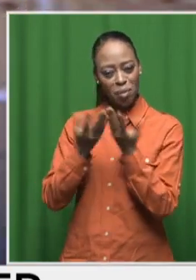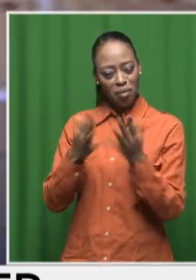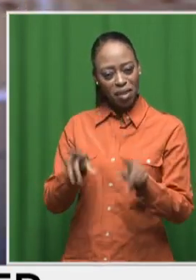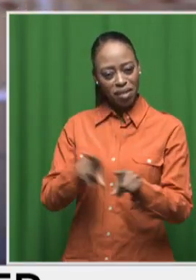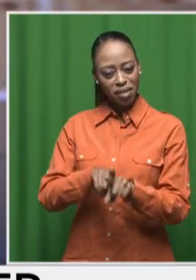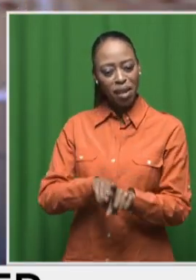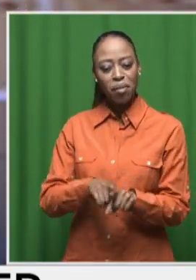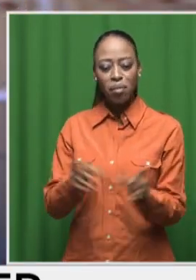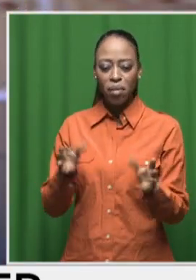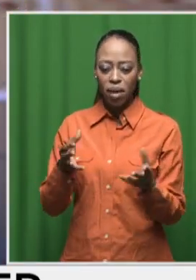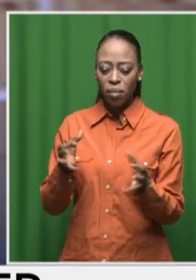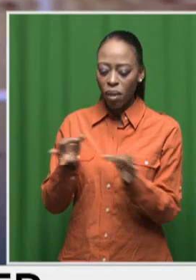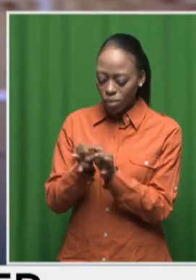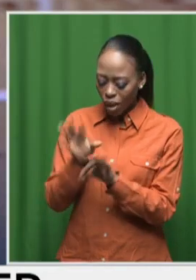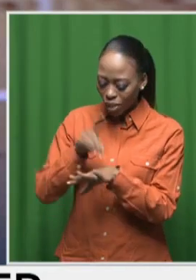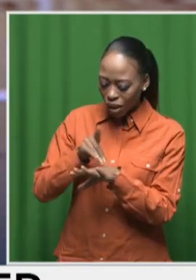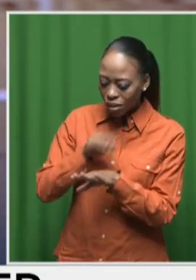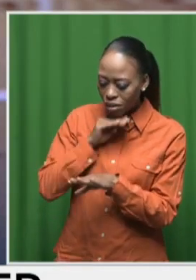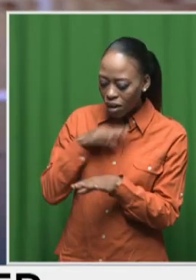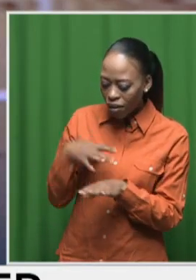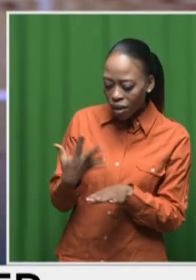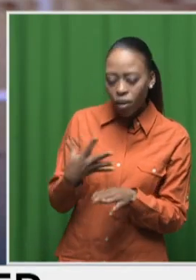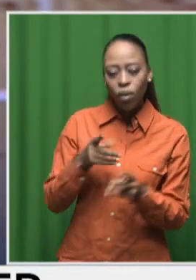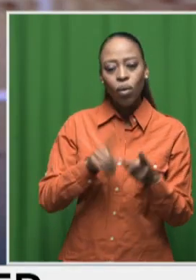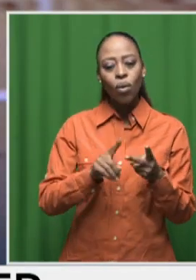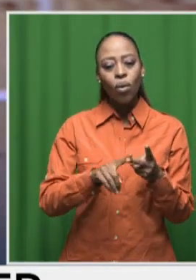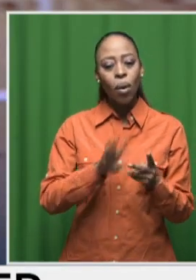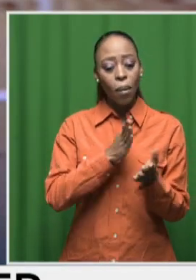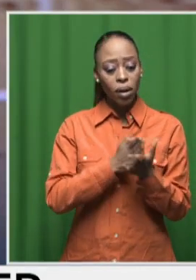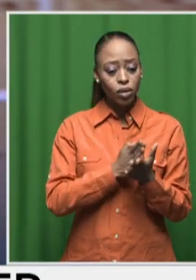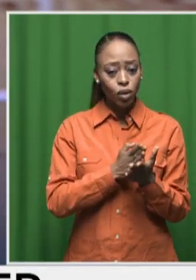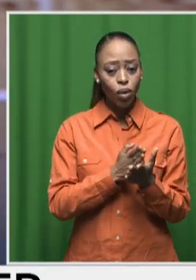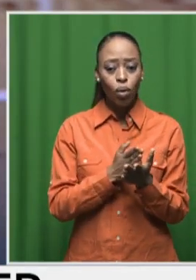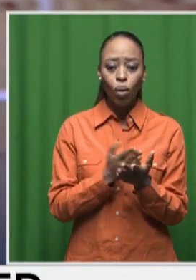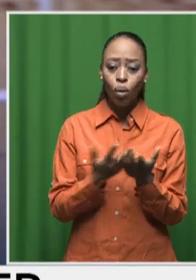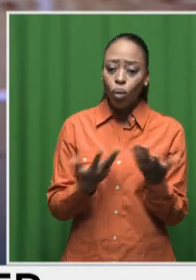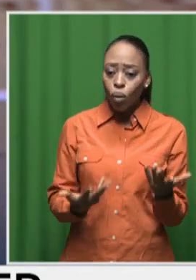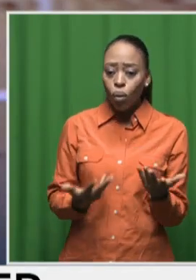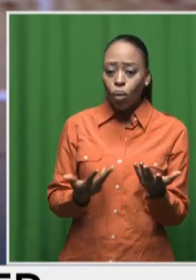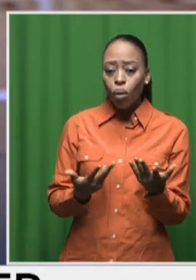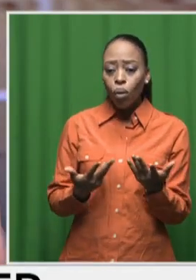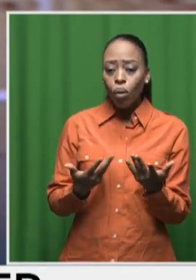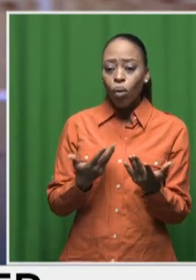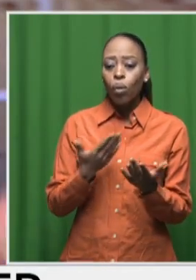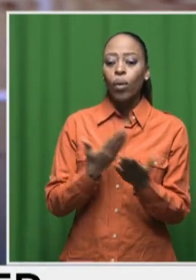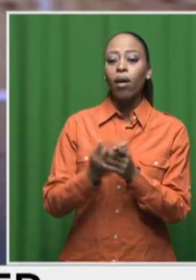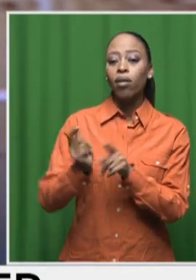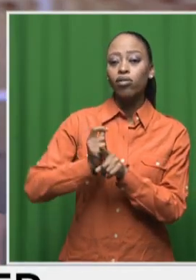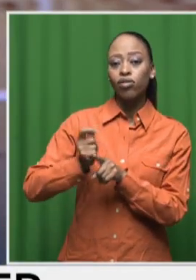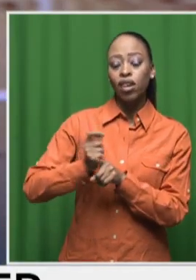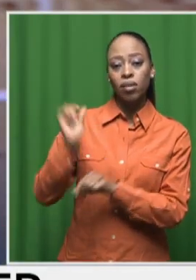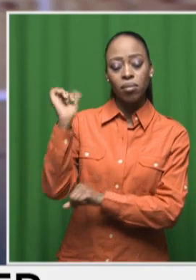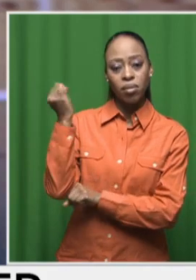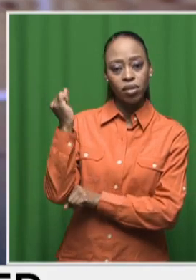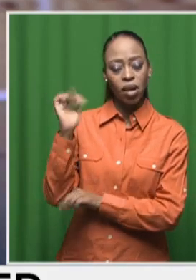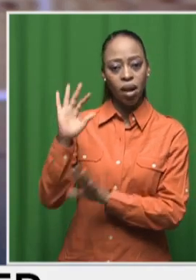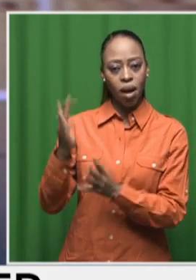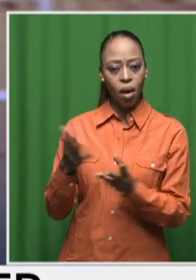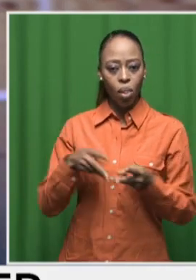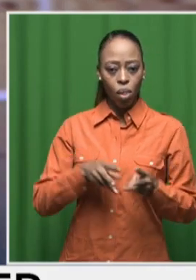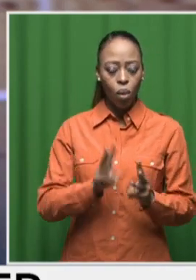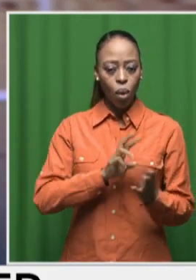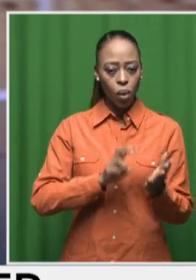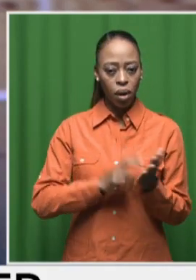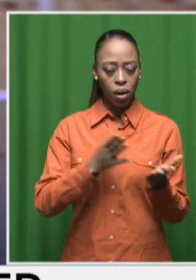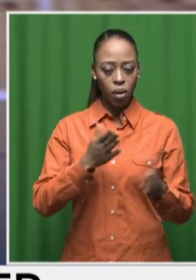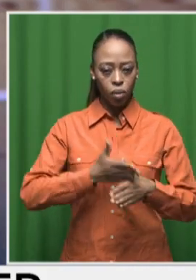of small amounts of data and making sure that we're able to train these machines in a way that we